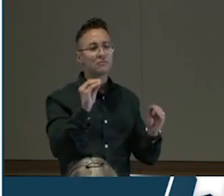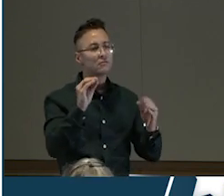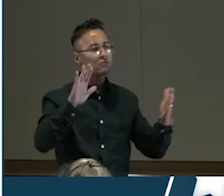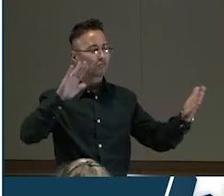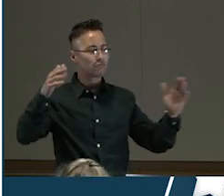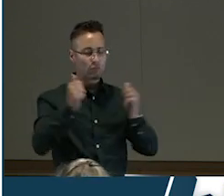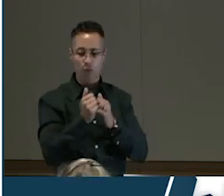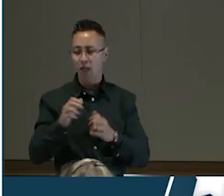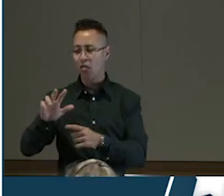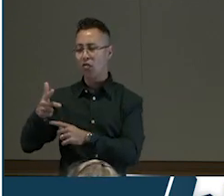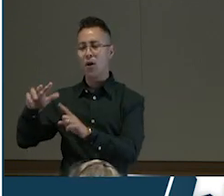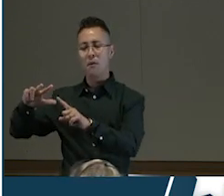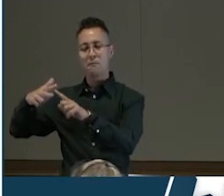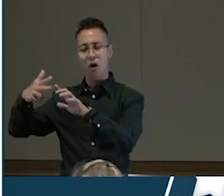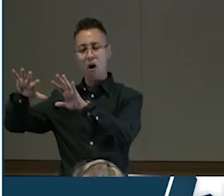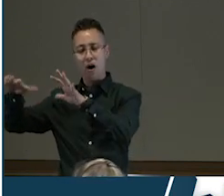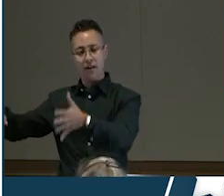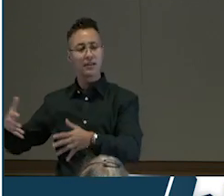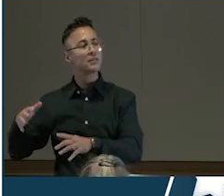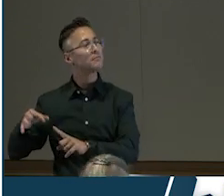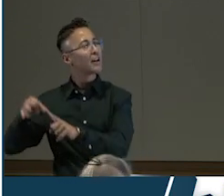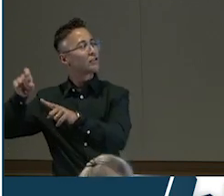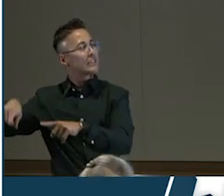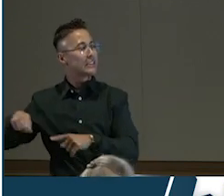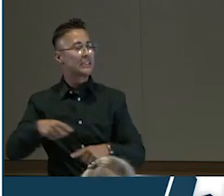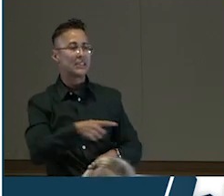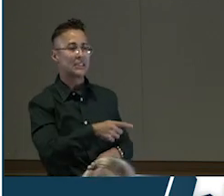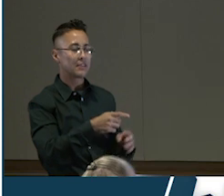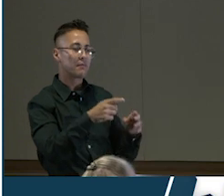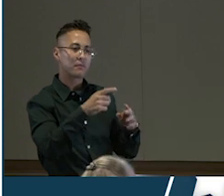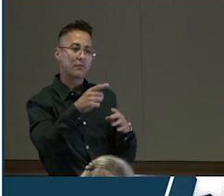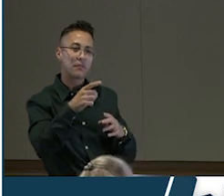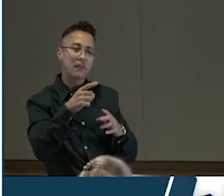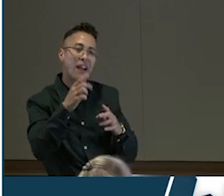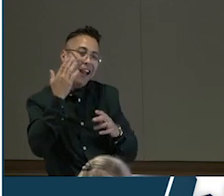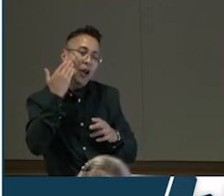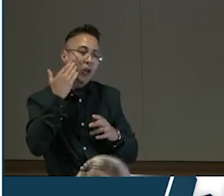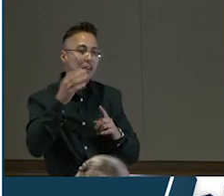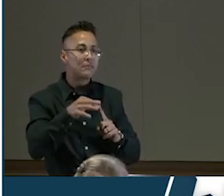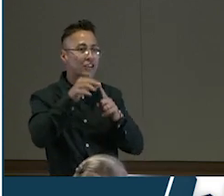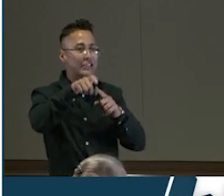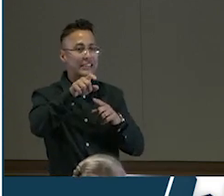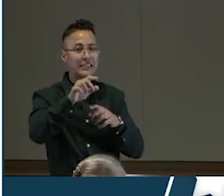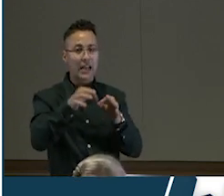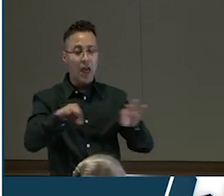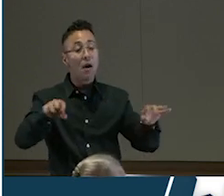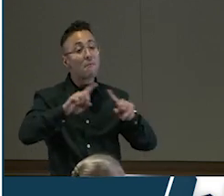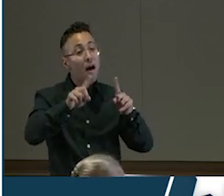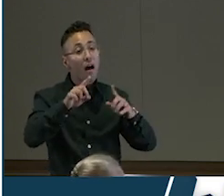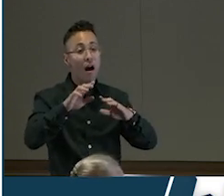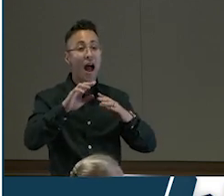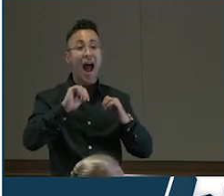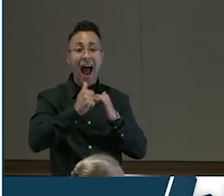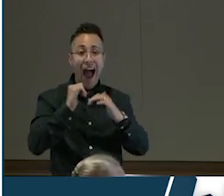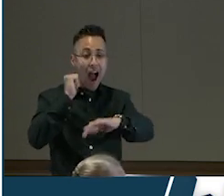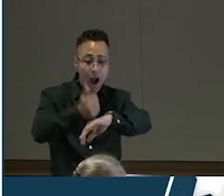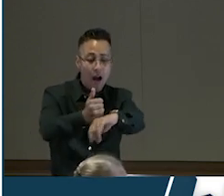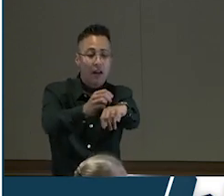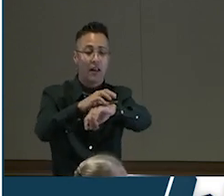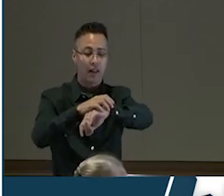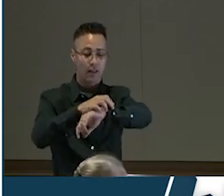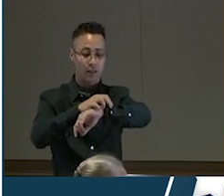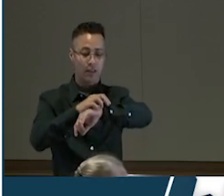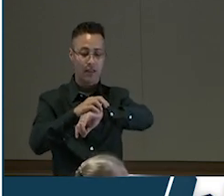a general irrevocable trust, minus the difference of the special needs language. But the format of it, as far as taxation and the way the assets are